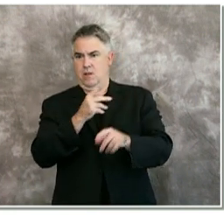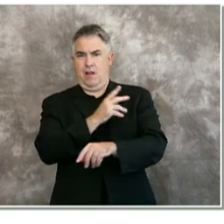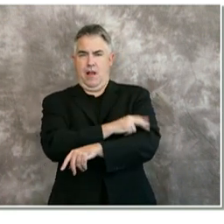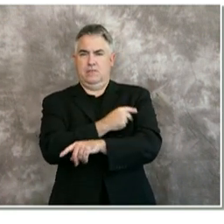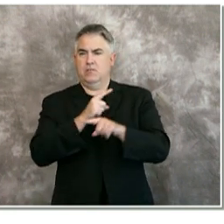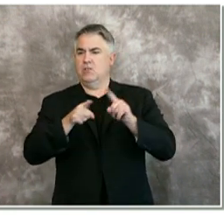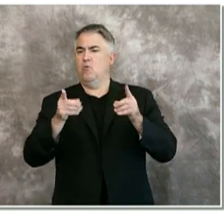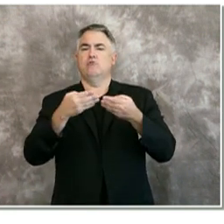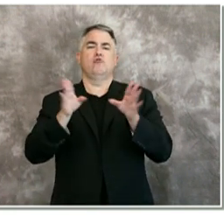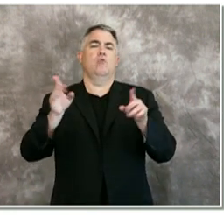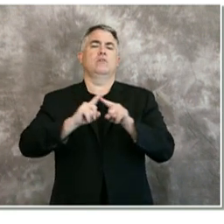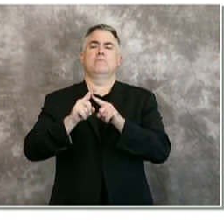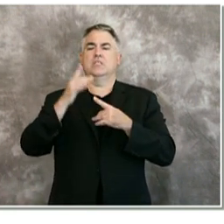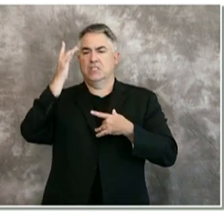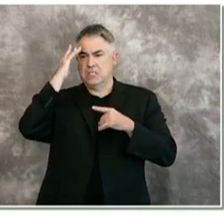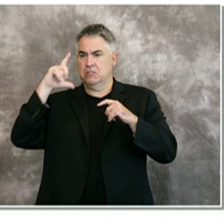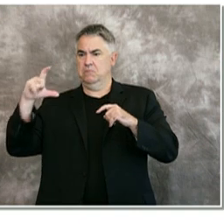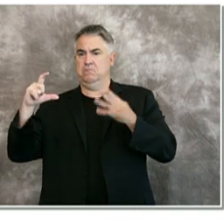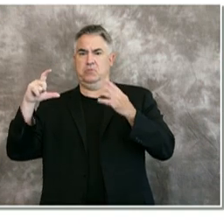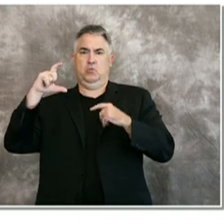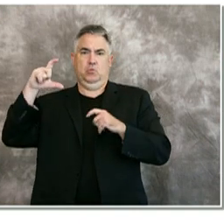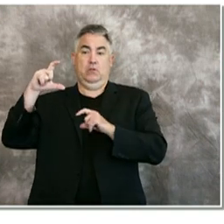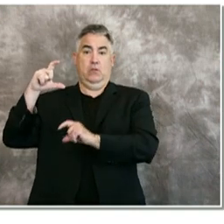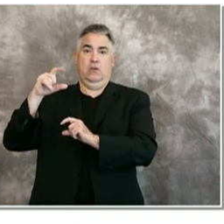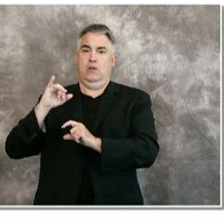And then the next one is our ICU utilization.